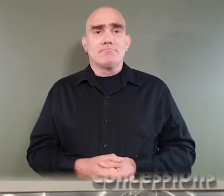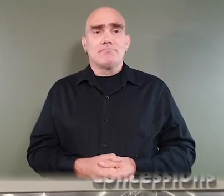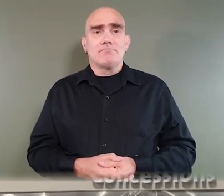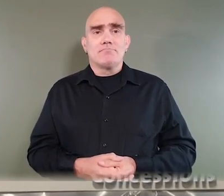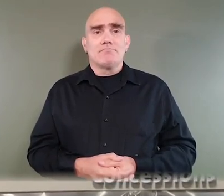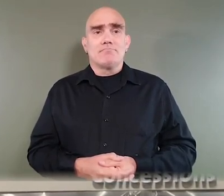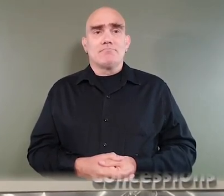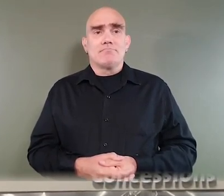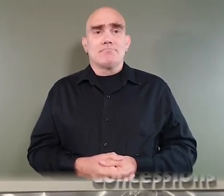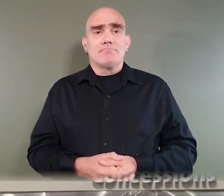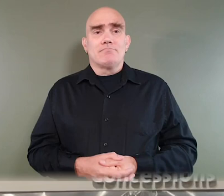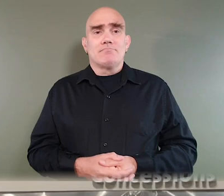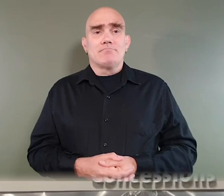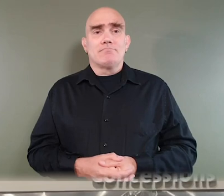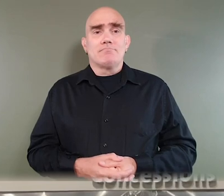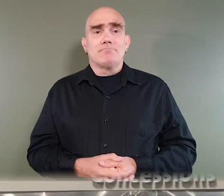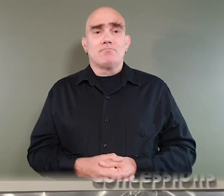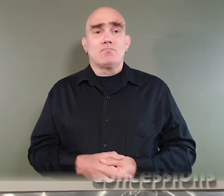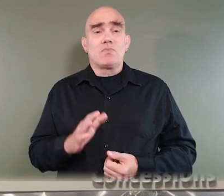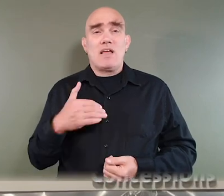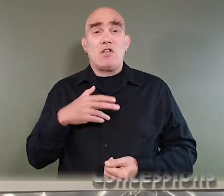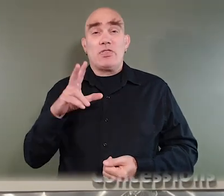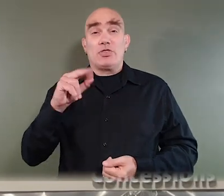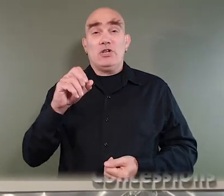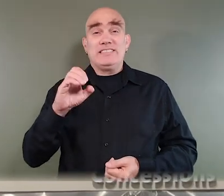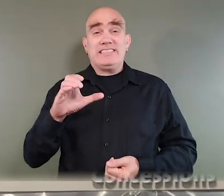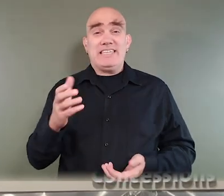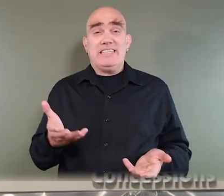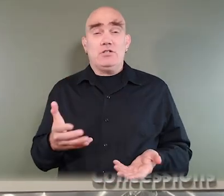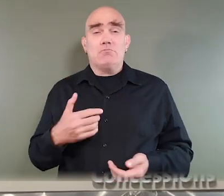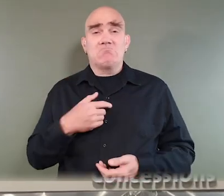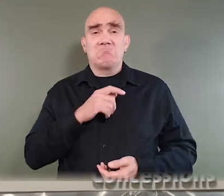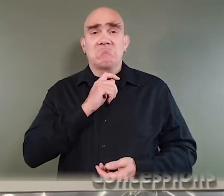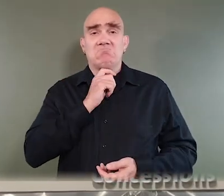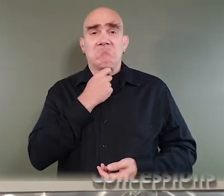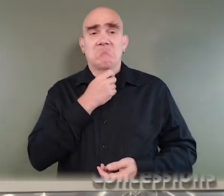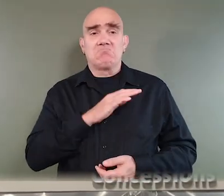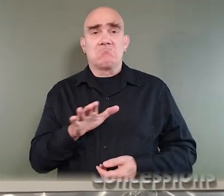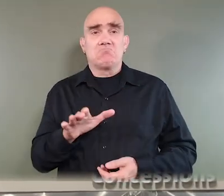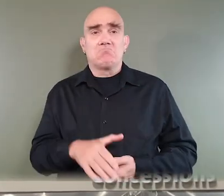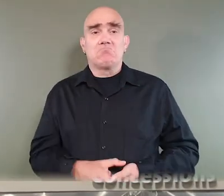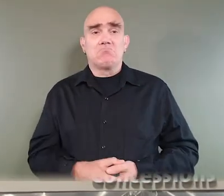And we'll take 30 seconds here with my voice turned off,